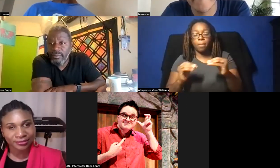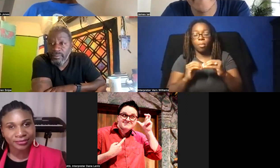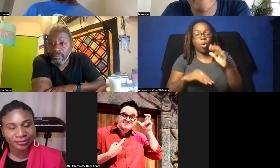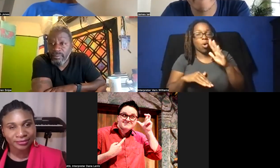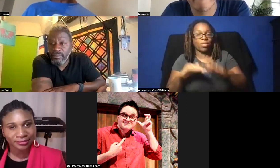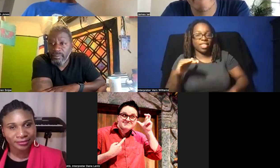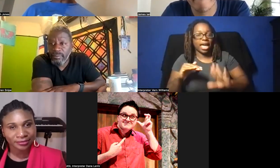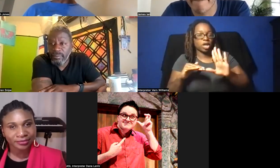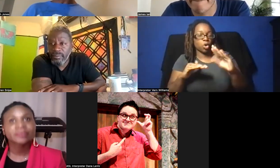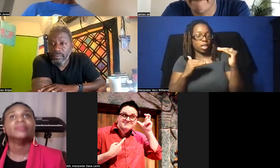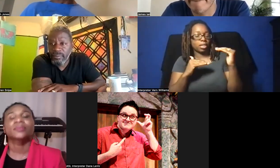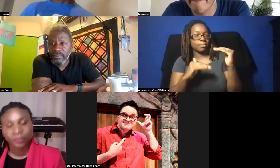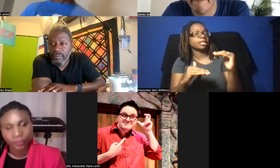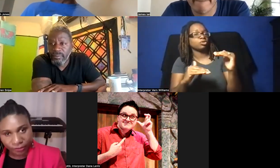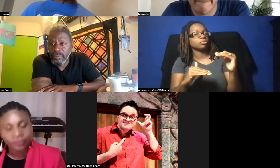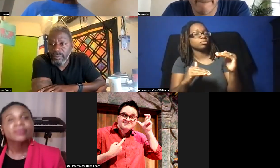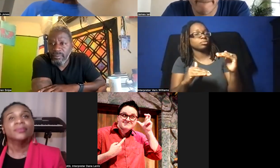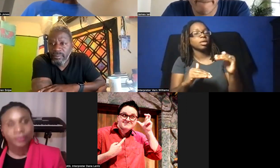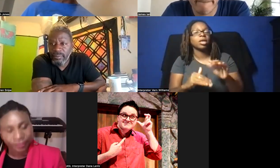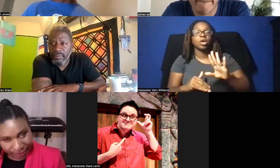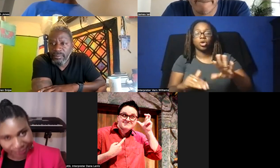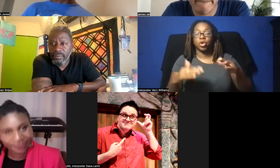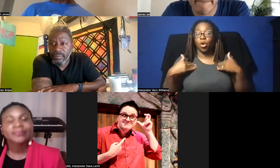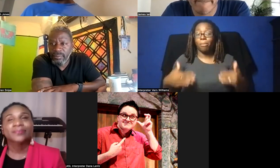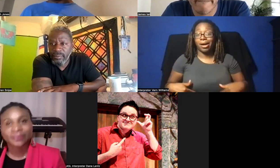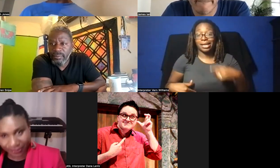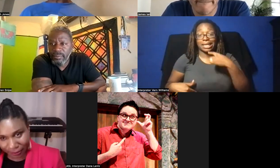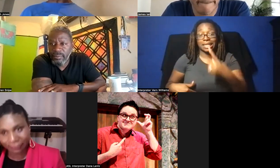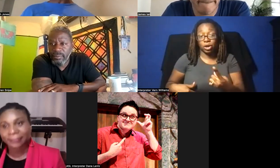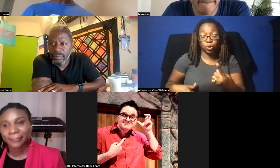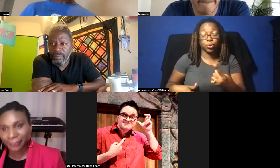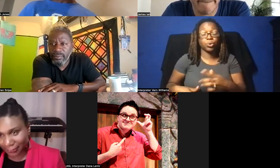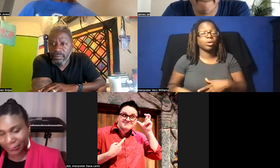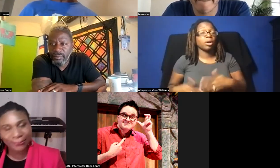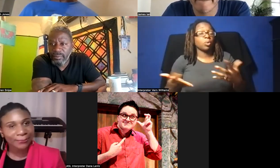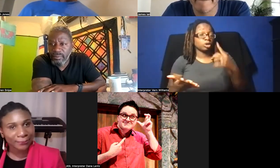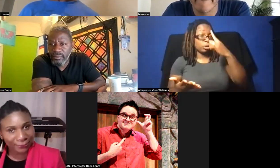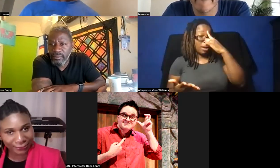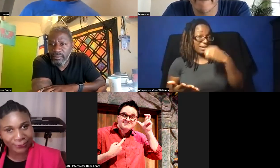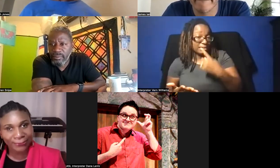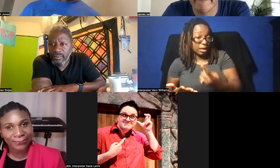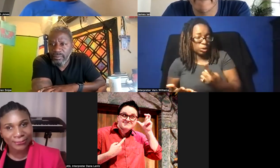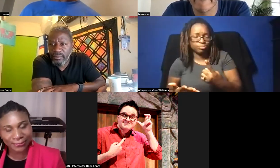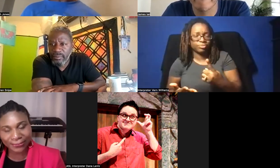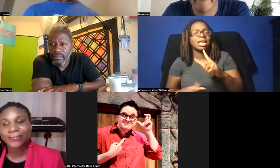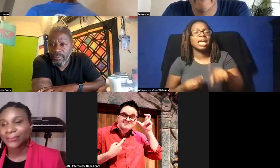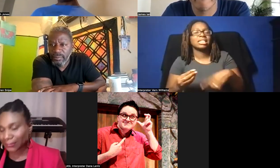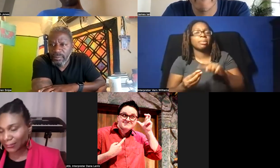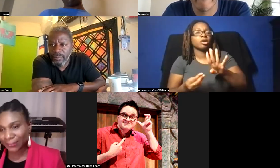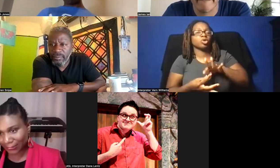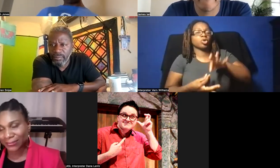quote limitations are, what your body tells you, what your mind tells you, is what your soul elevates. Mm-hmm.